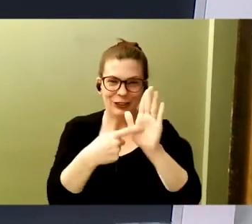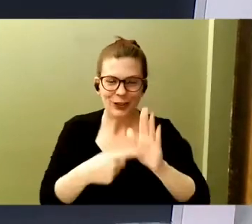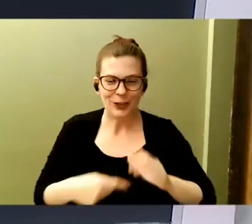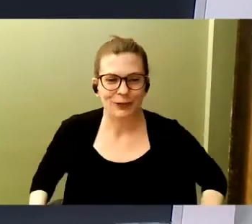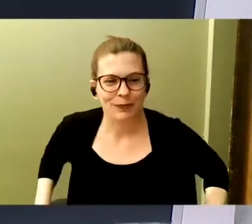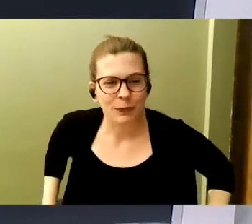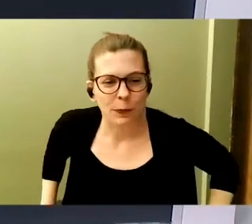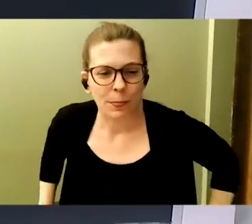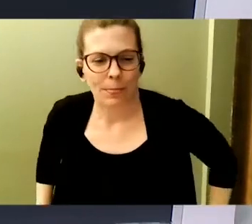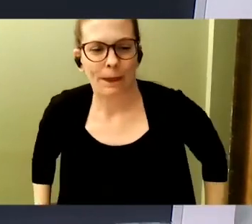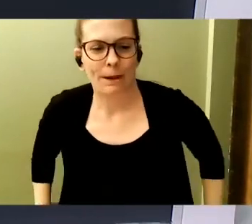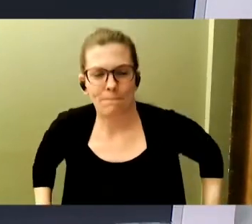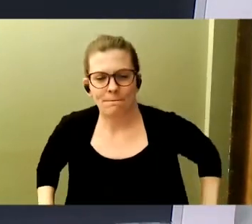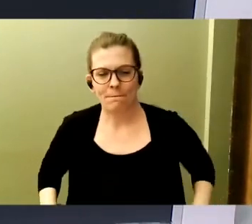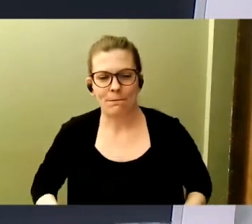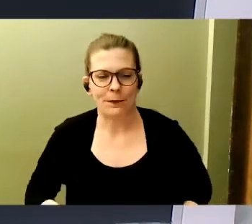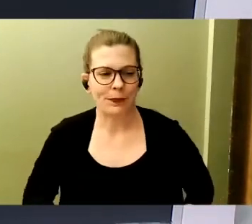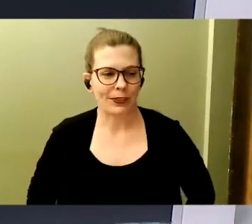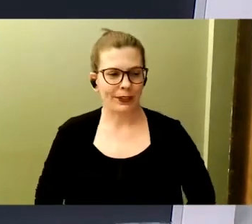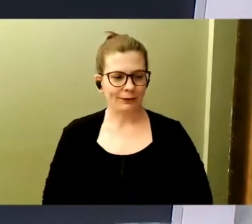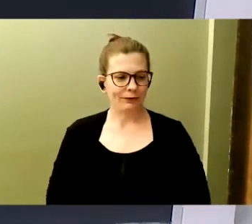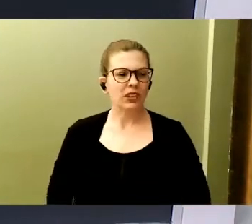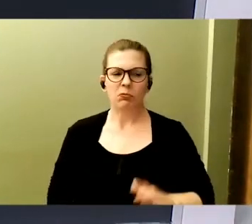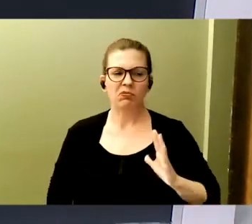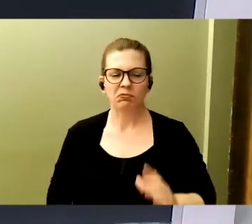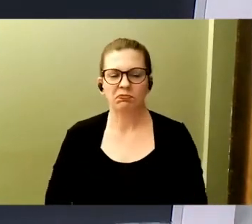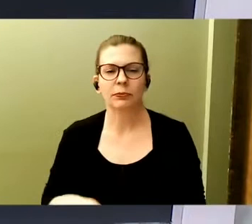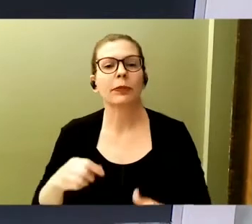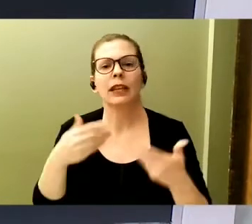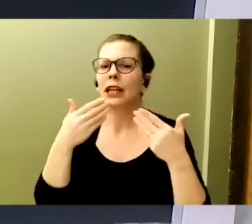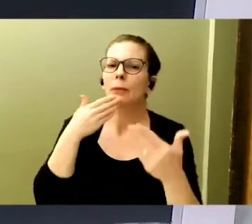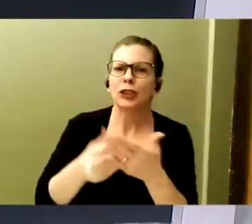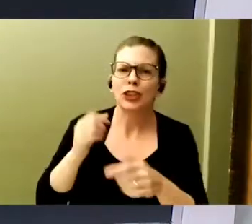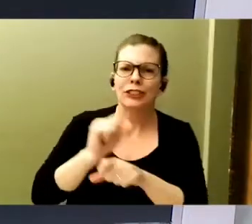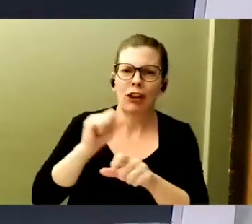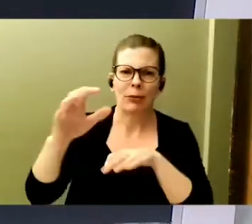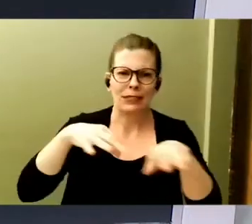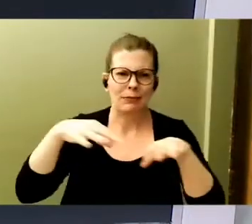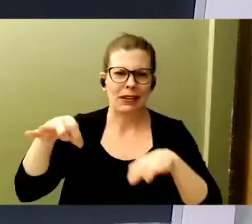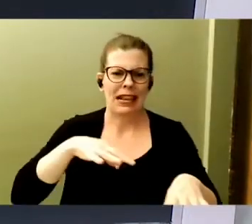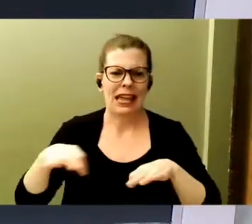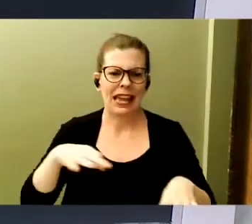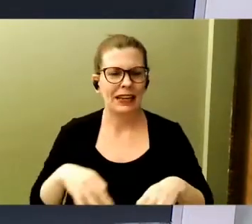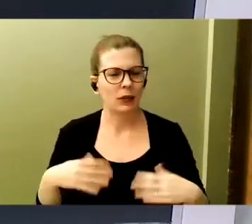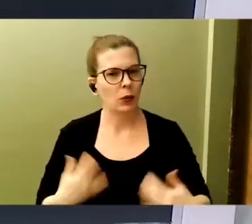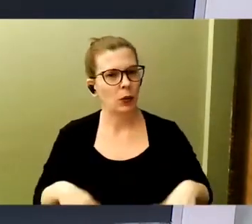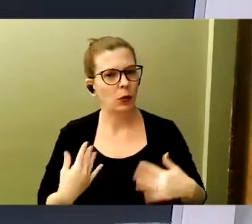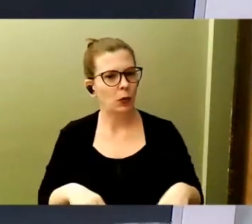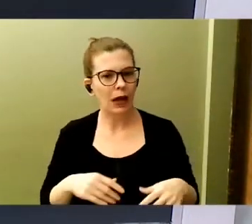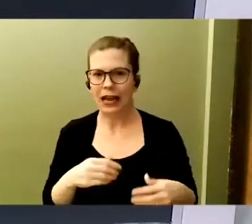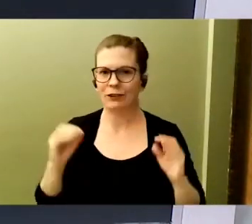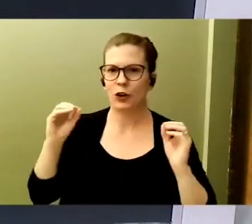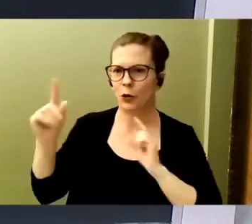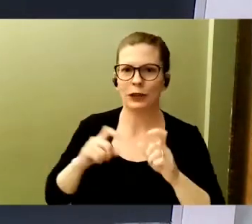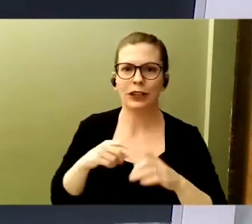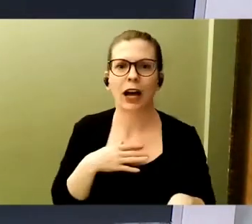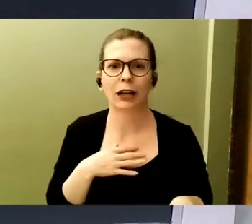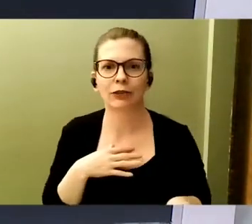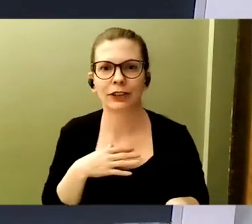Yep. You are doing such a great job explaining this program. I didn't have any questions. I was just listening to